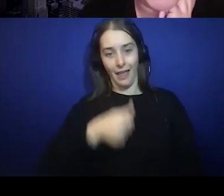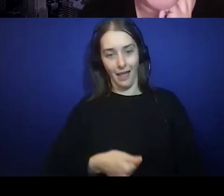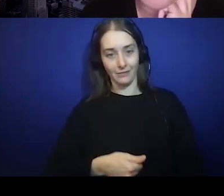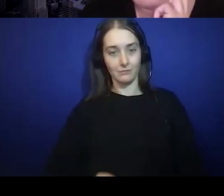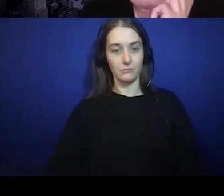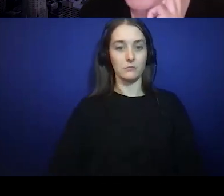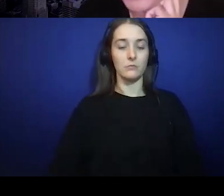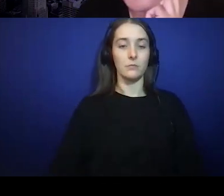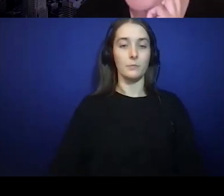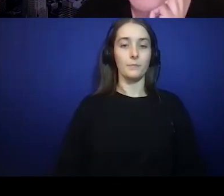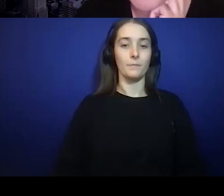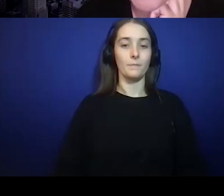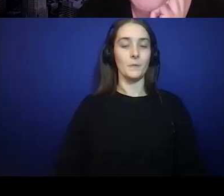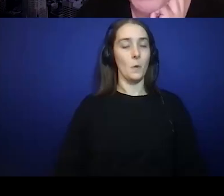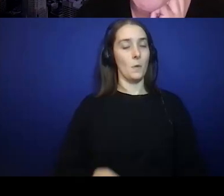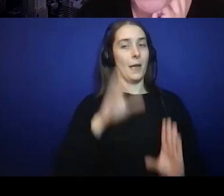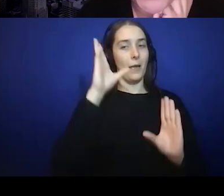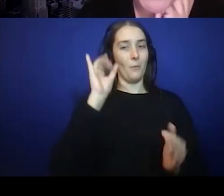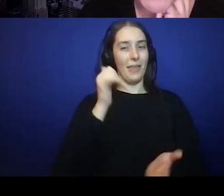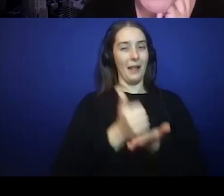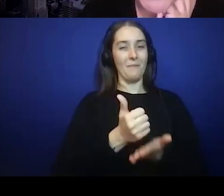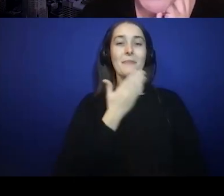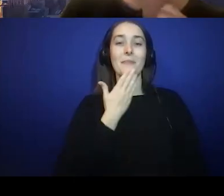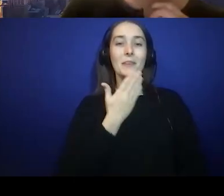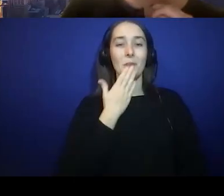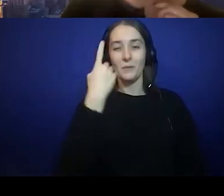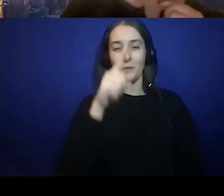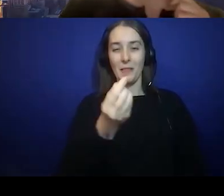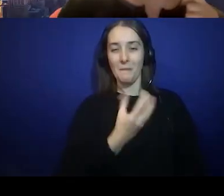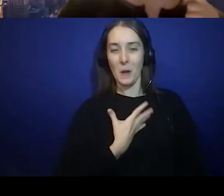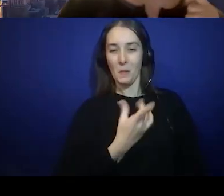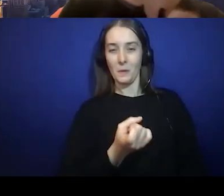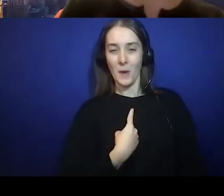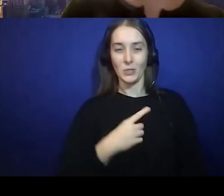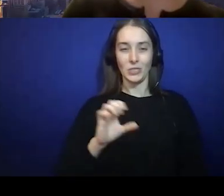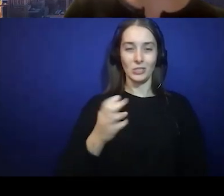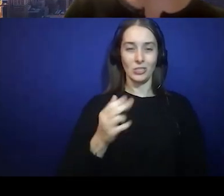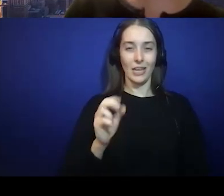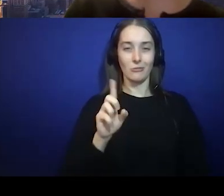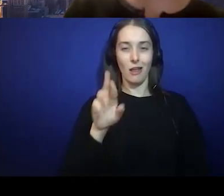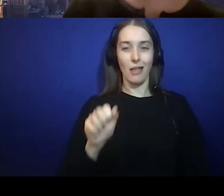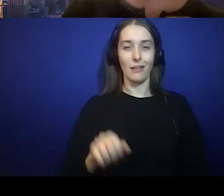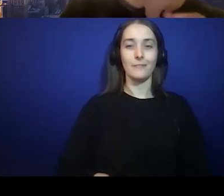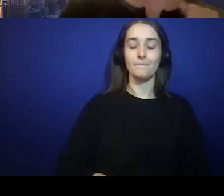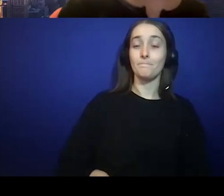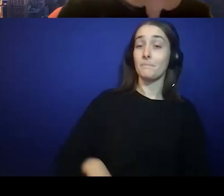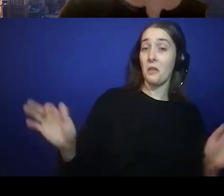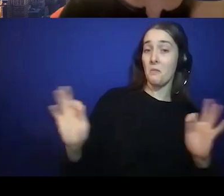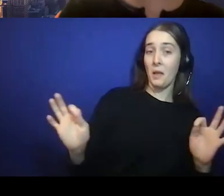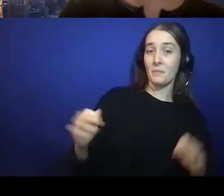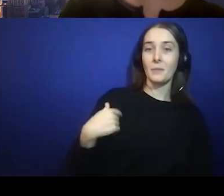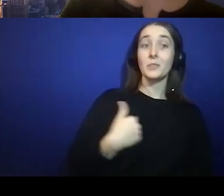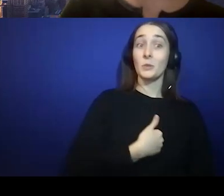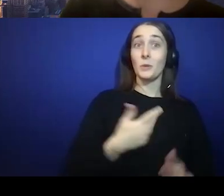that helps. Thank you for pointing out those questions, Chandra. No problem. So as we mentioned, we wanted to do another